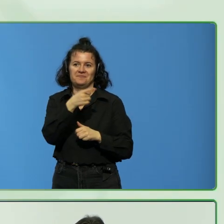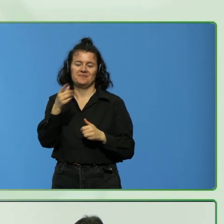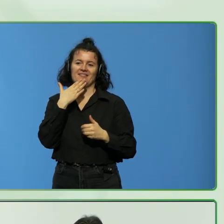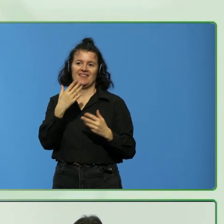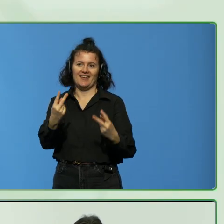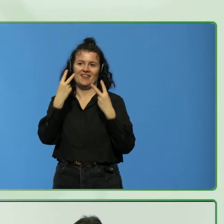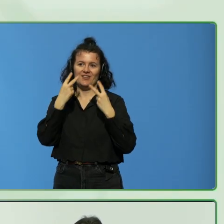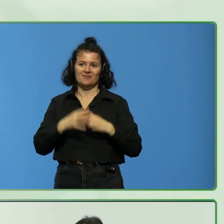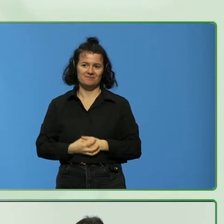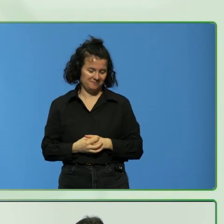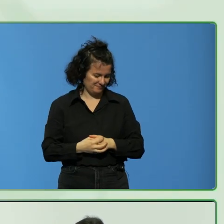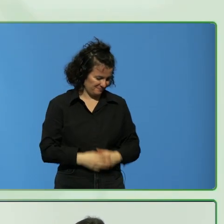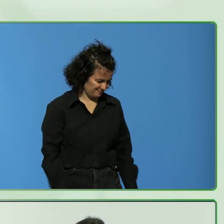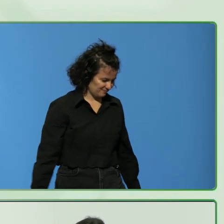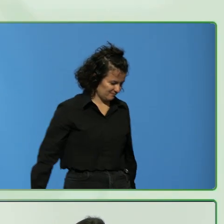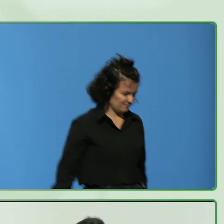much.